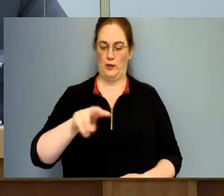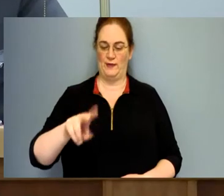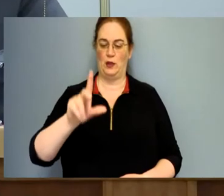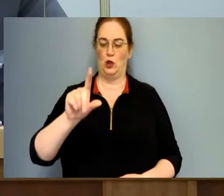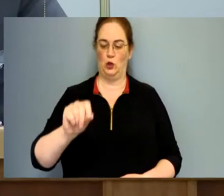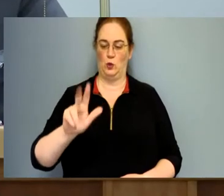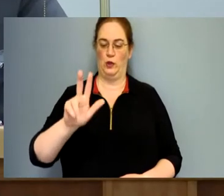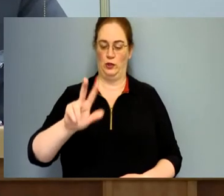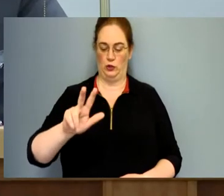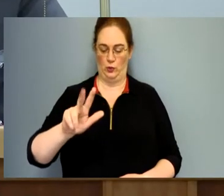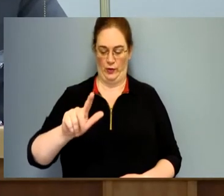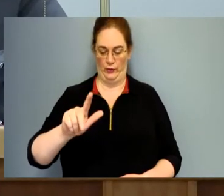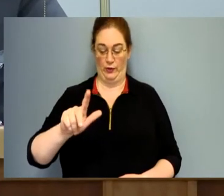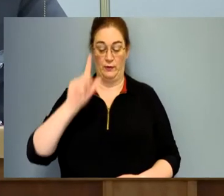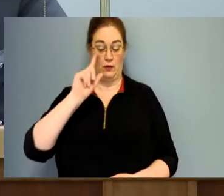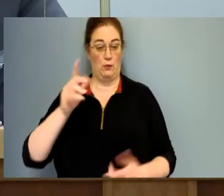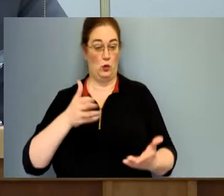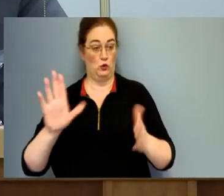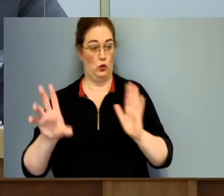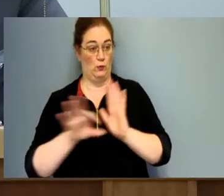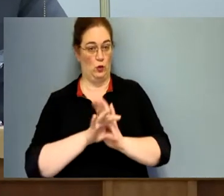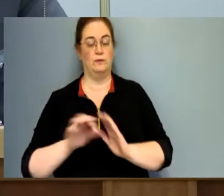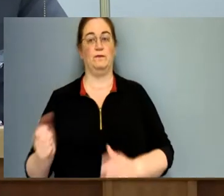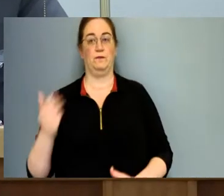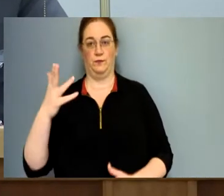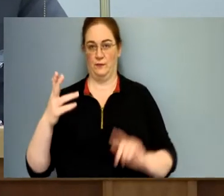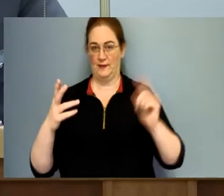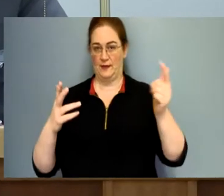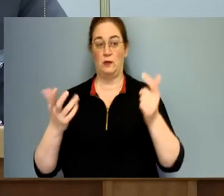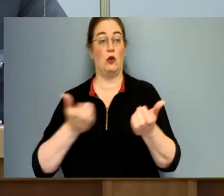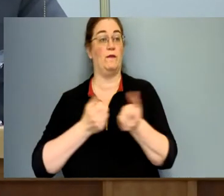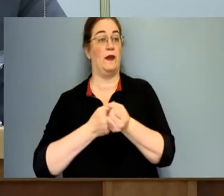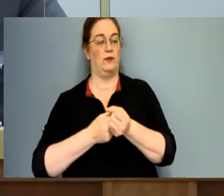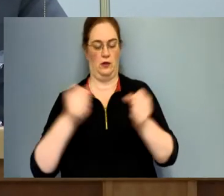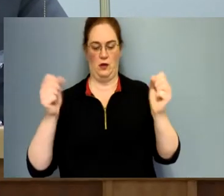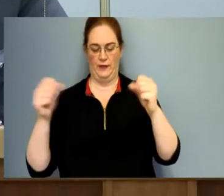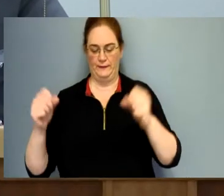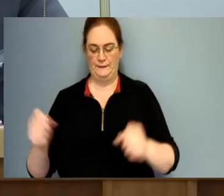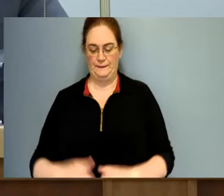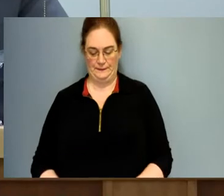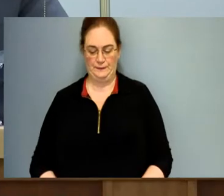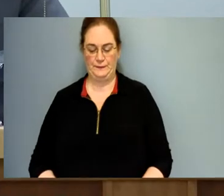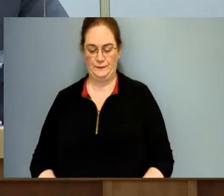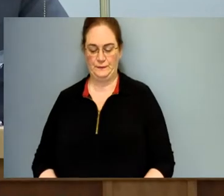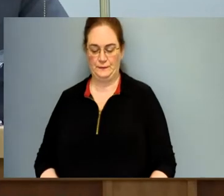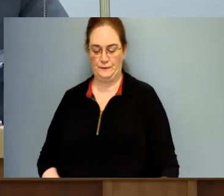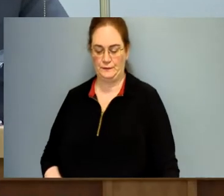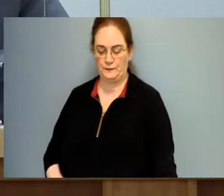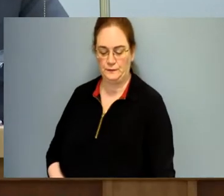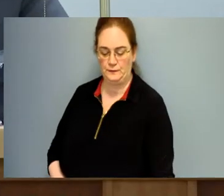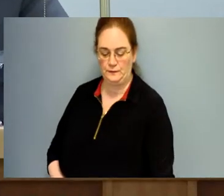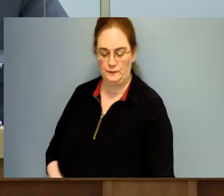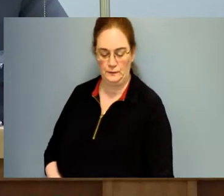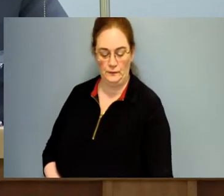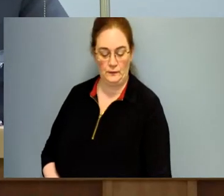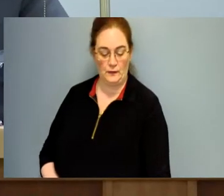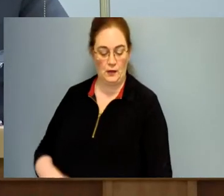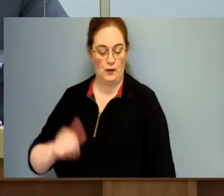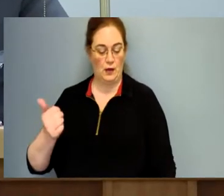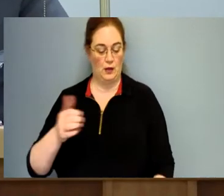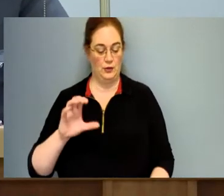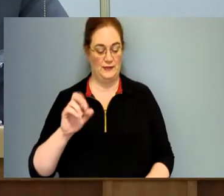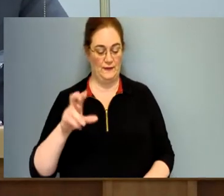appoint Bartley Millett? So moved. Second. All in favor? Aye. Aye. Aye. Other civics, Shamrock